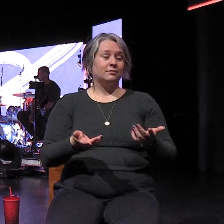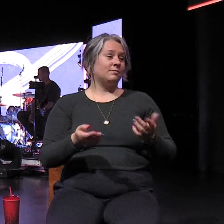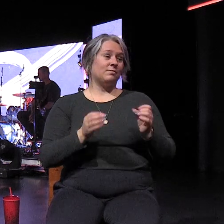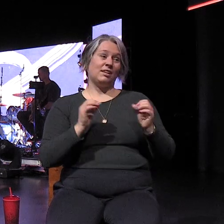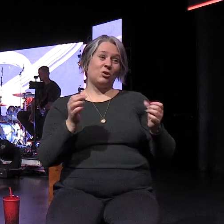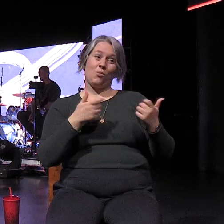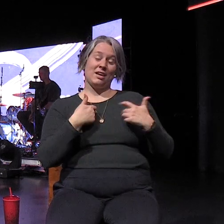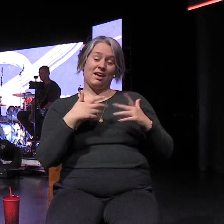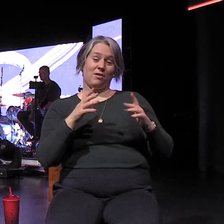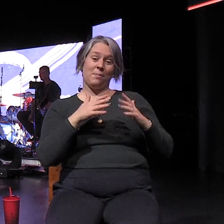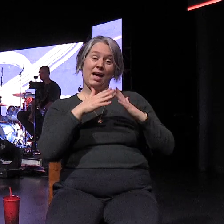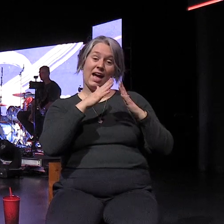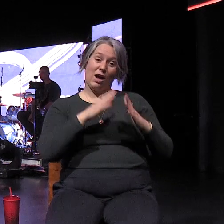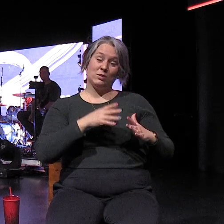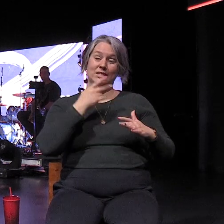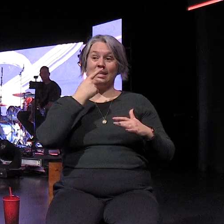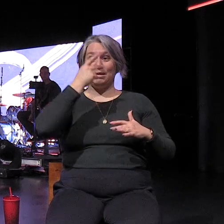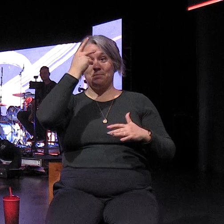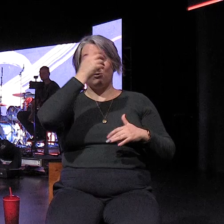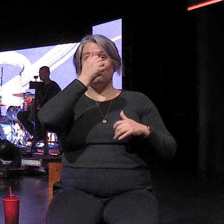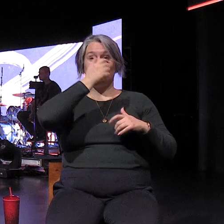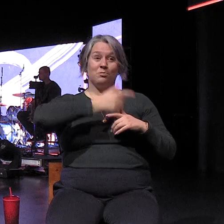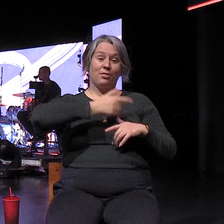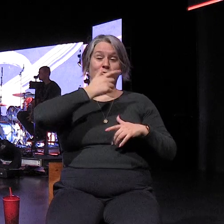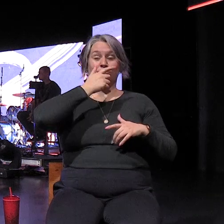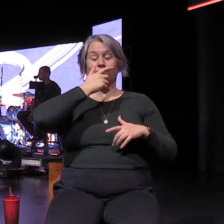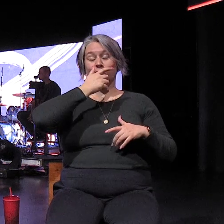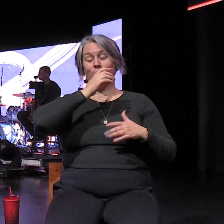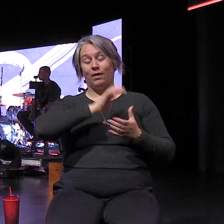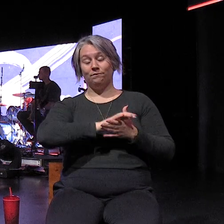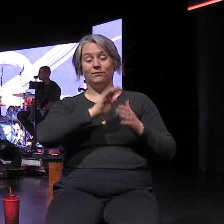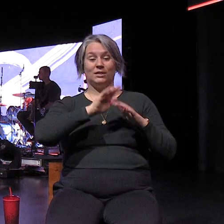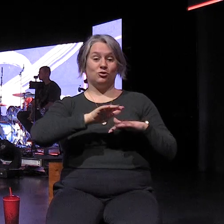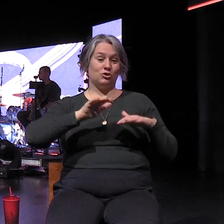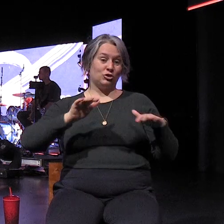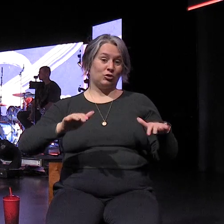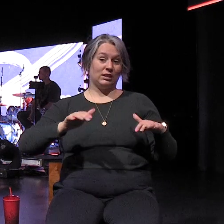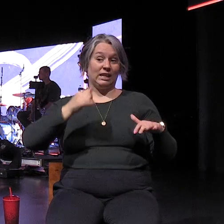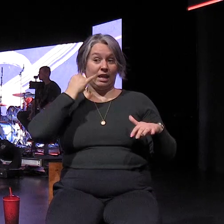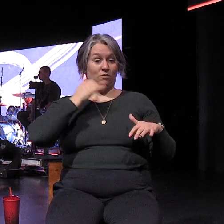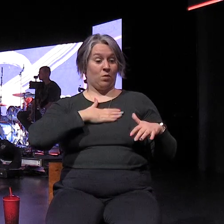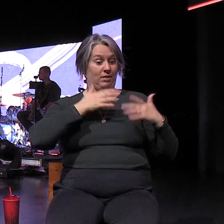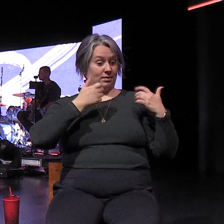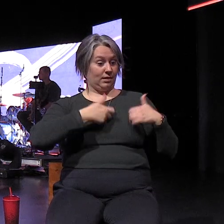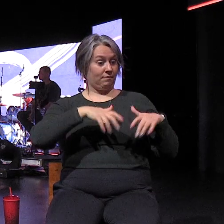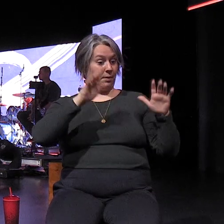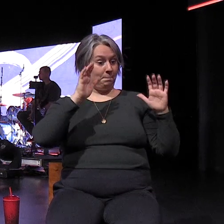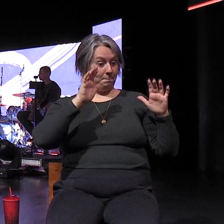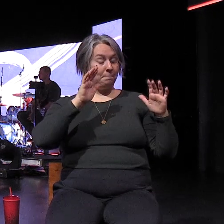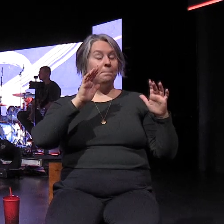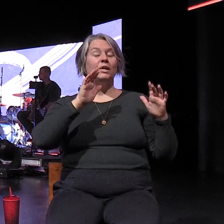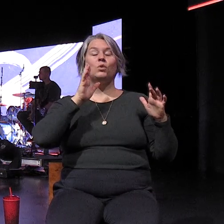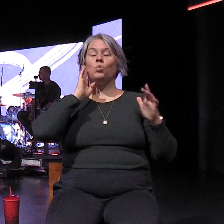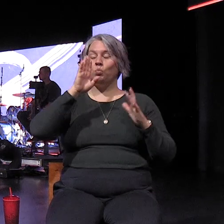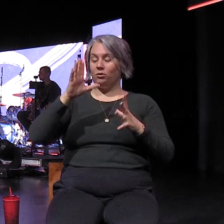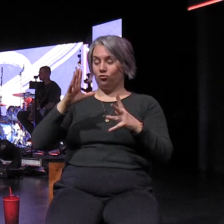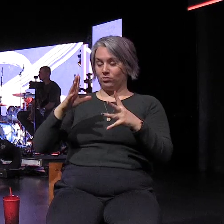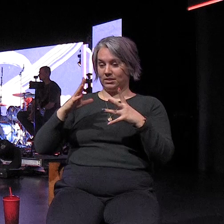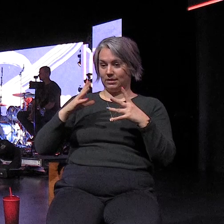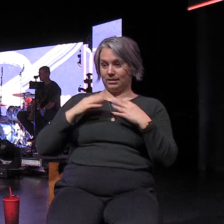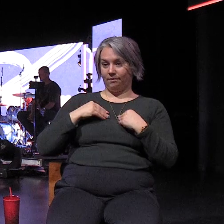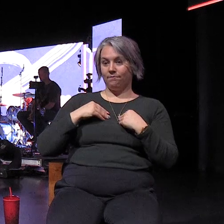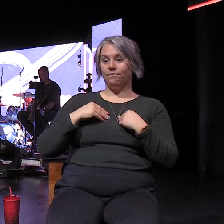has left house or parents or brothers or wife or children for the sake of the kingdom of God, who shall not receive